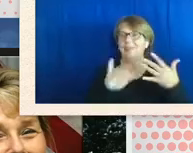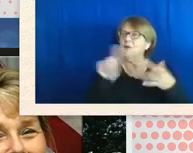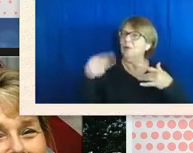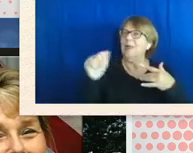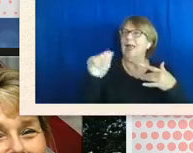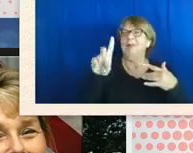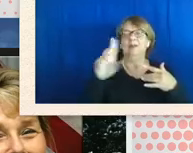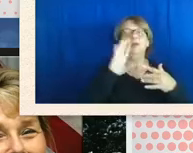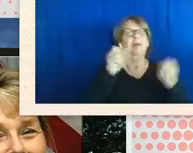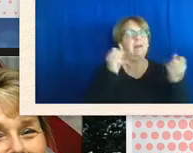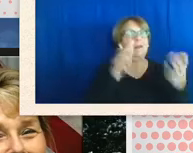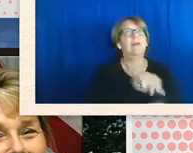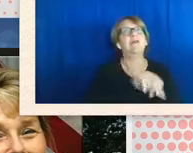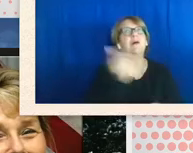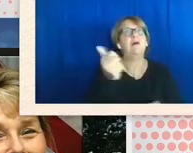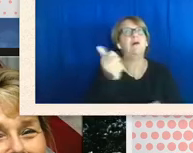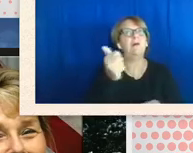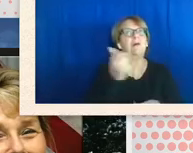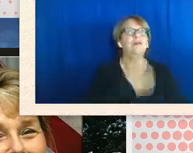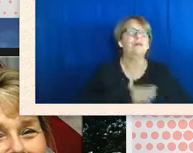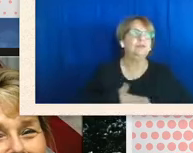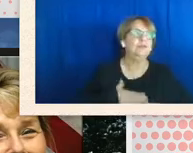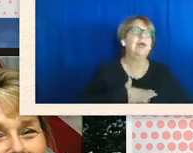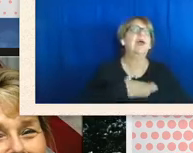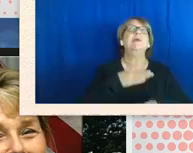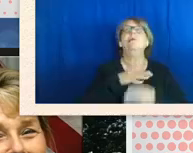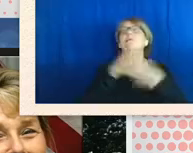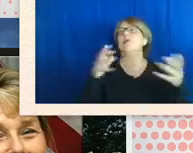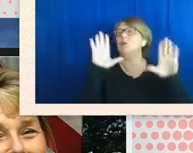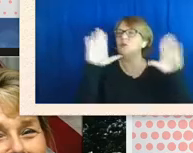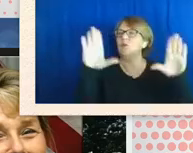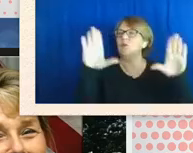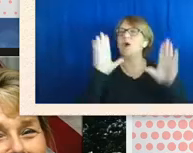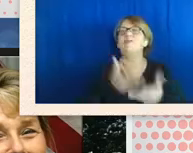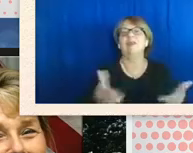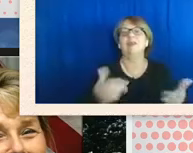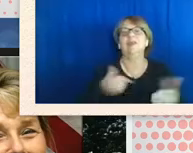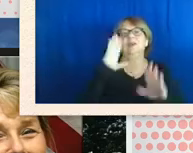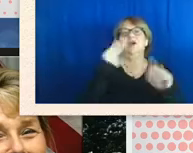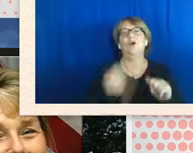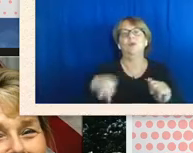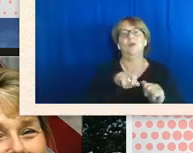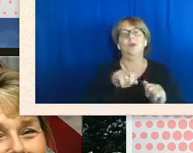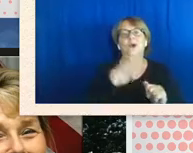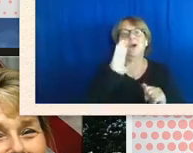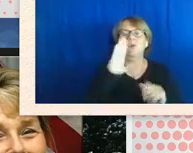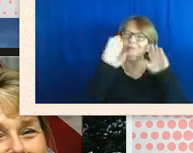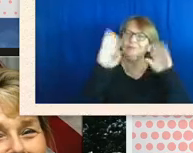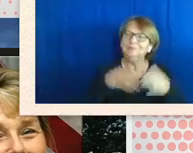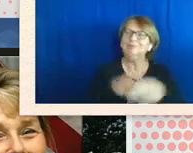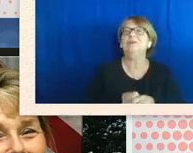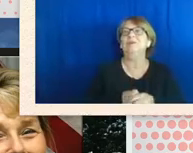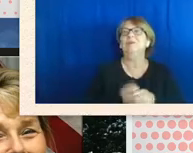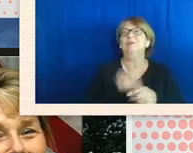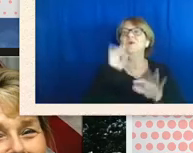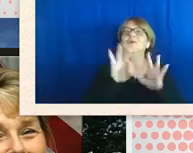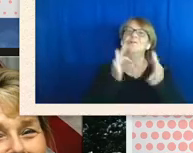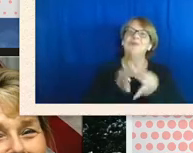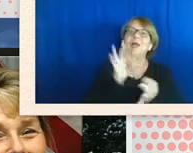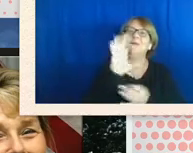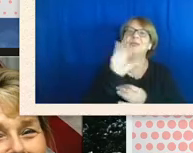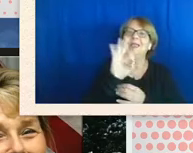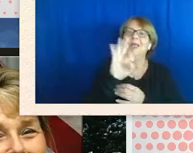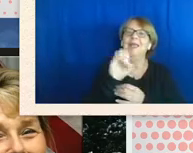other entertainment, a lot of wonderful things that I hope that you all will tune into for Family Cafe. And again, thank